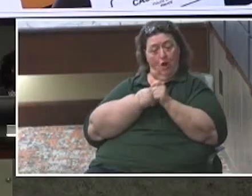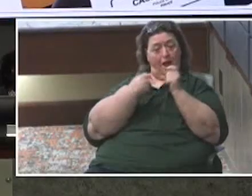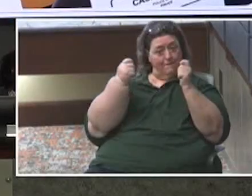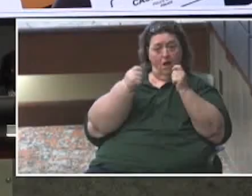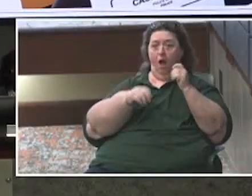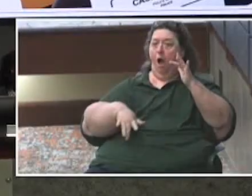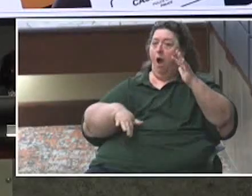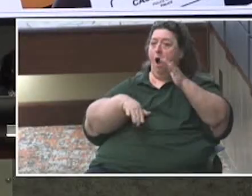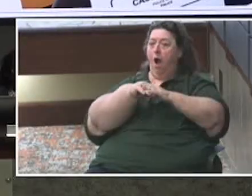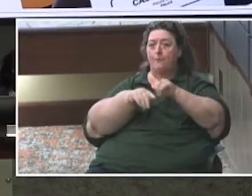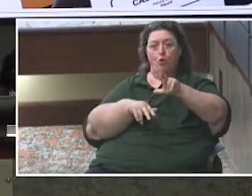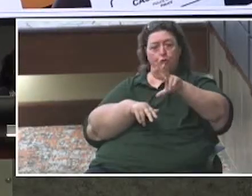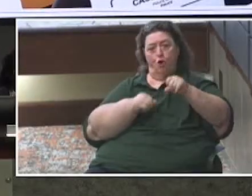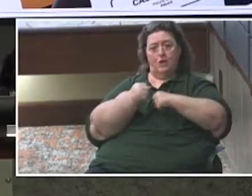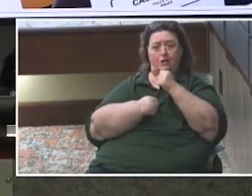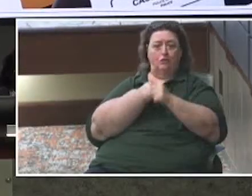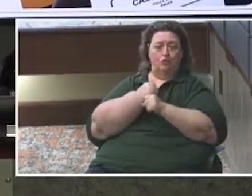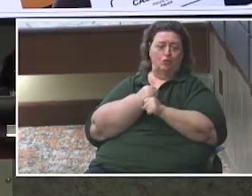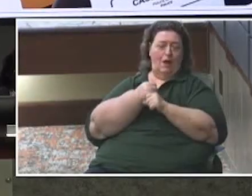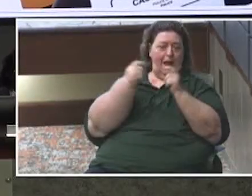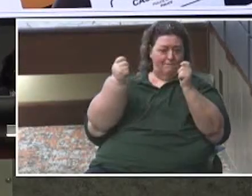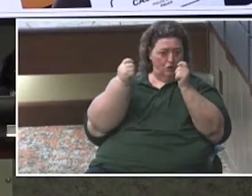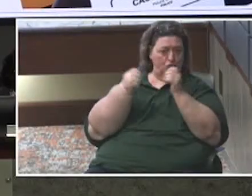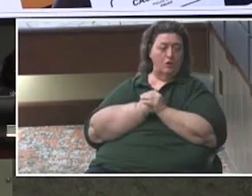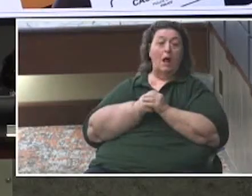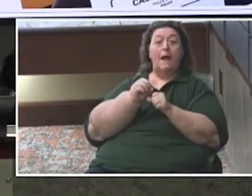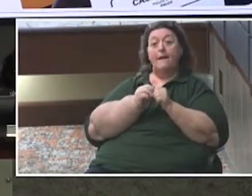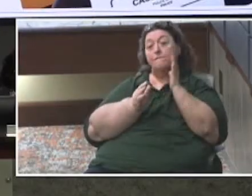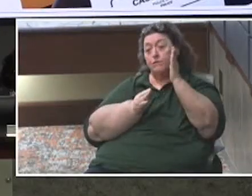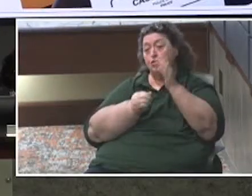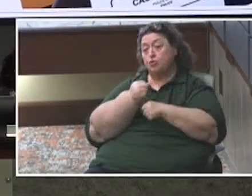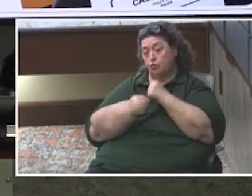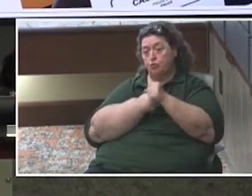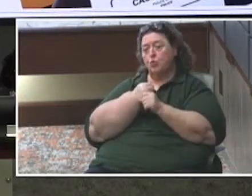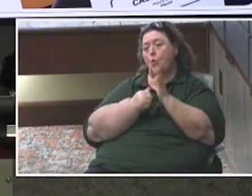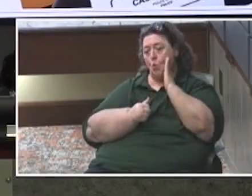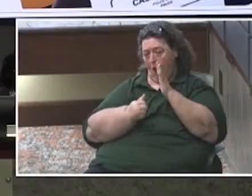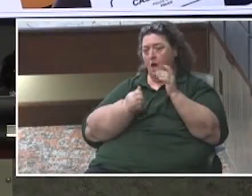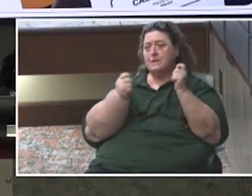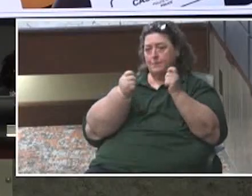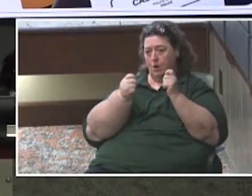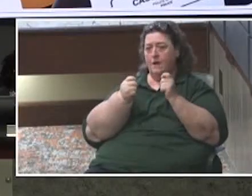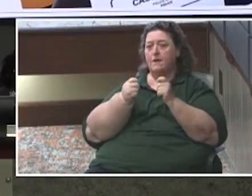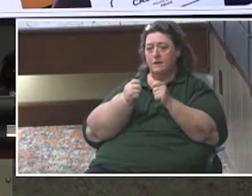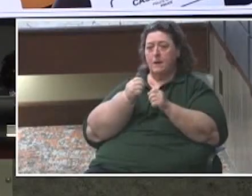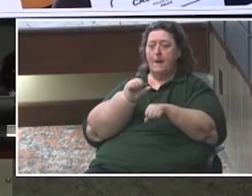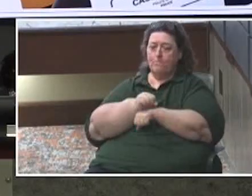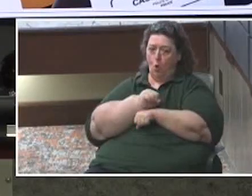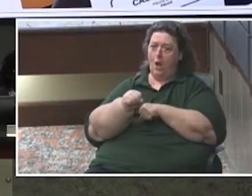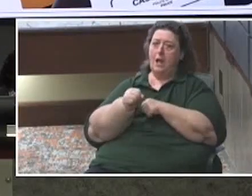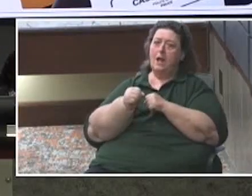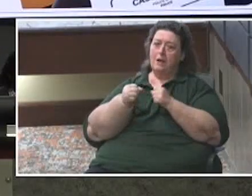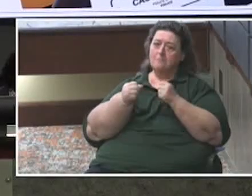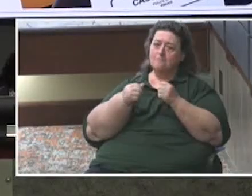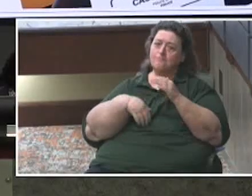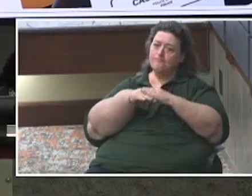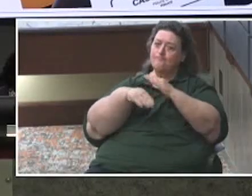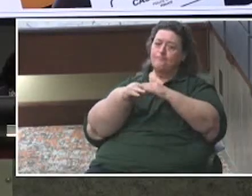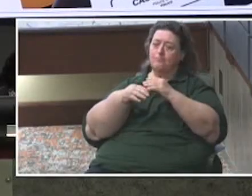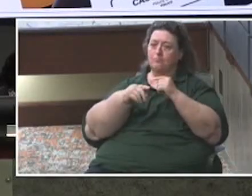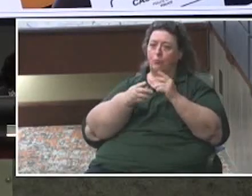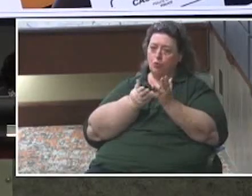the way to a 30-year anniversary. In future years, we'll celebrate employee milestones for the full calendar year. We have a